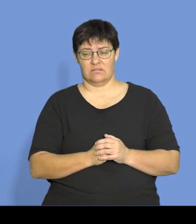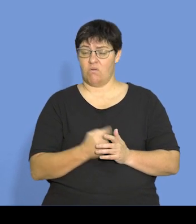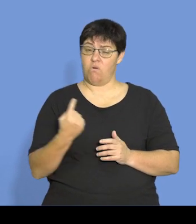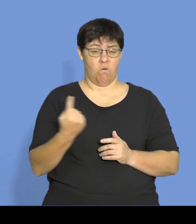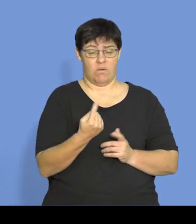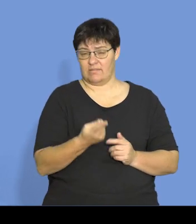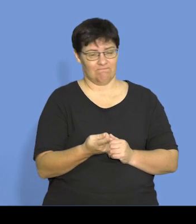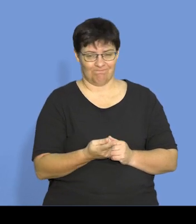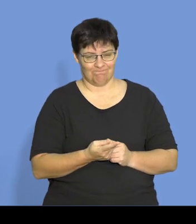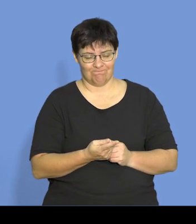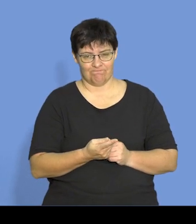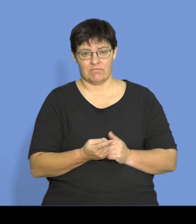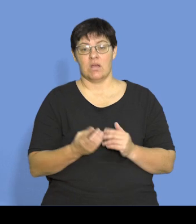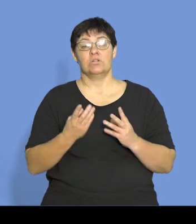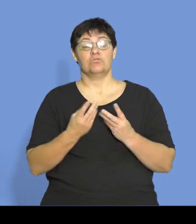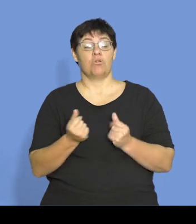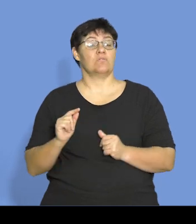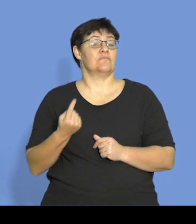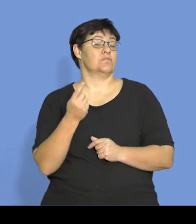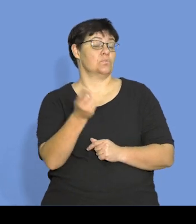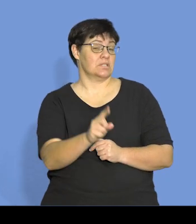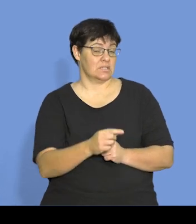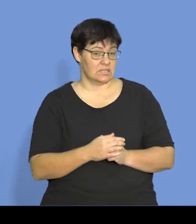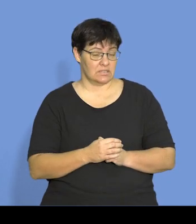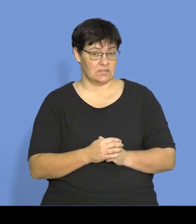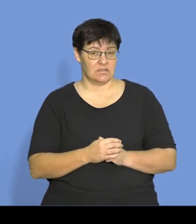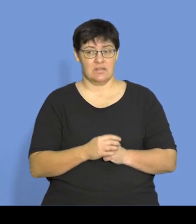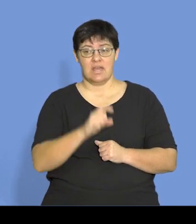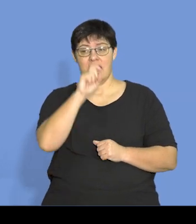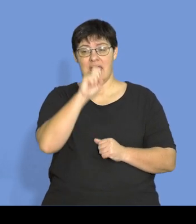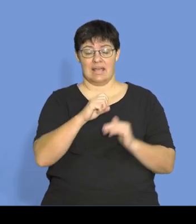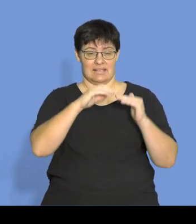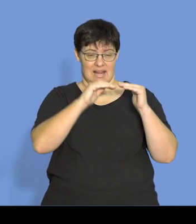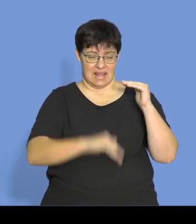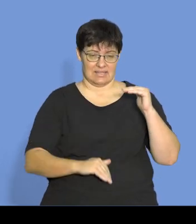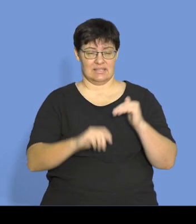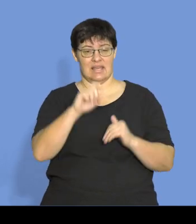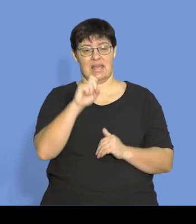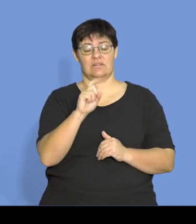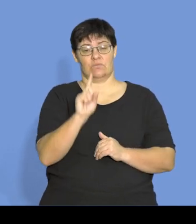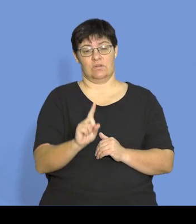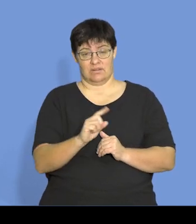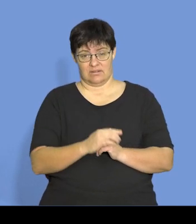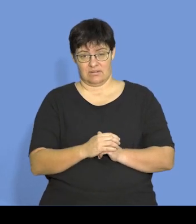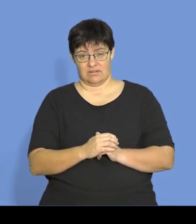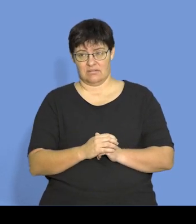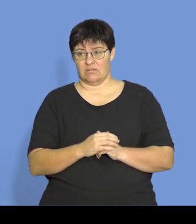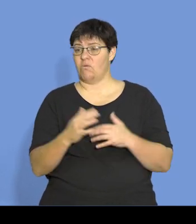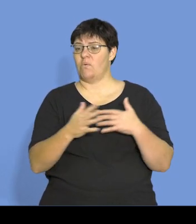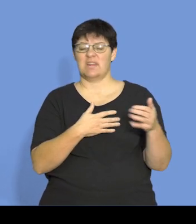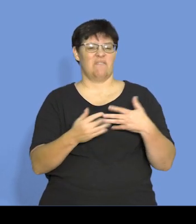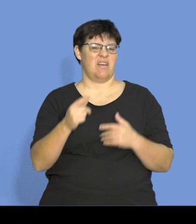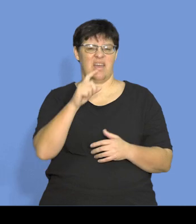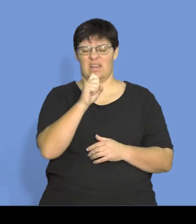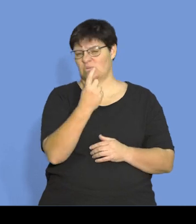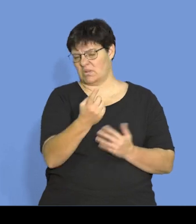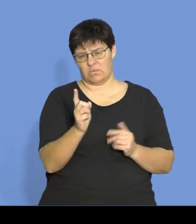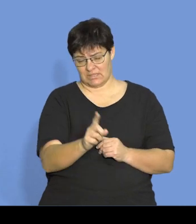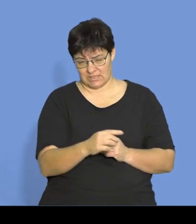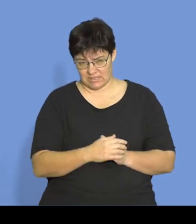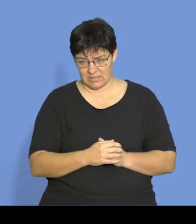the only one. So my first solution will be x is less than x1, whatever the x1 is